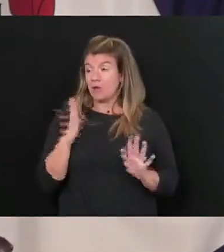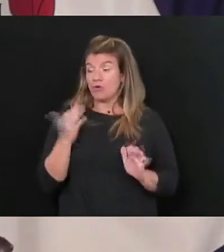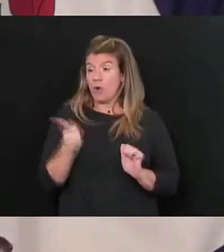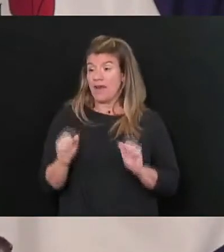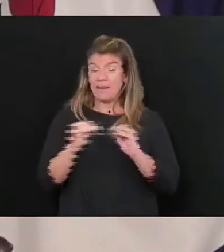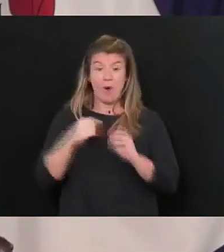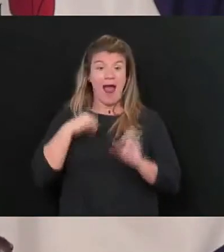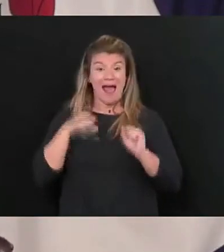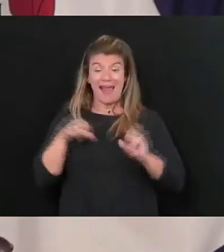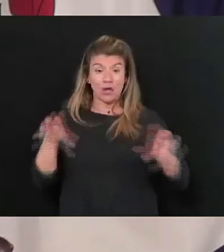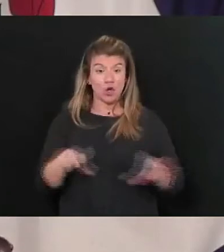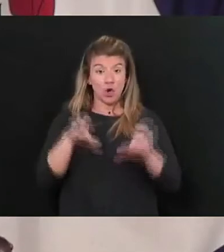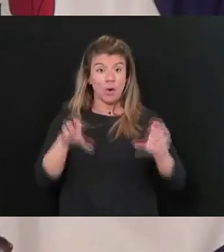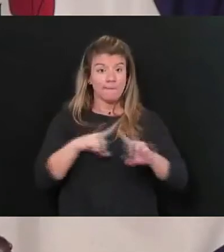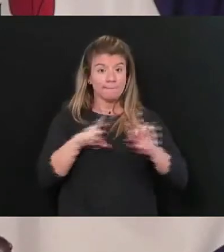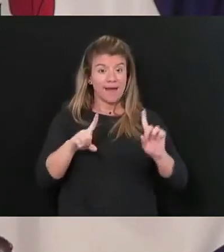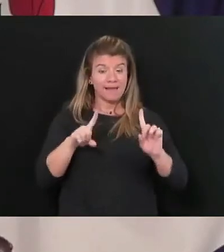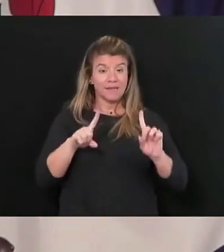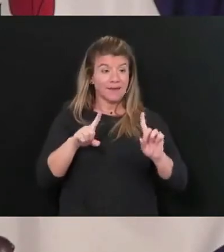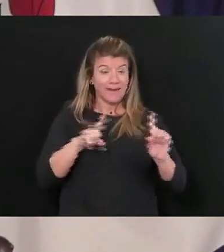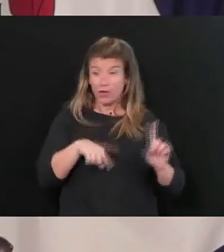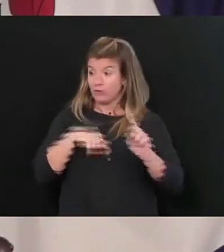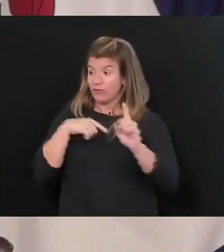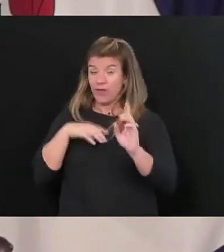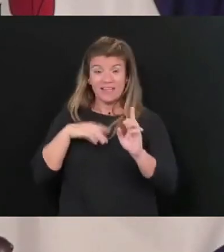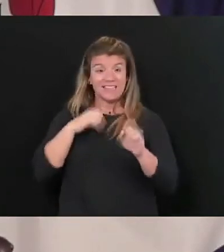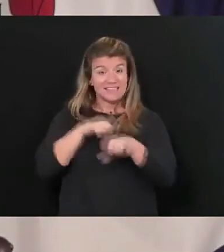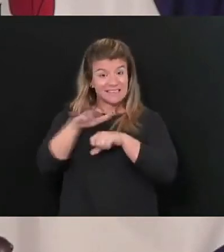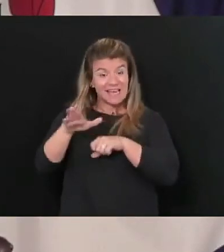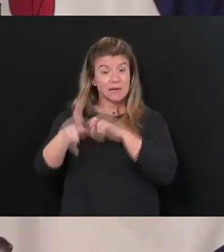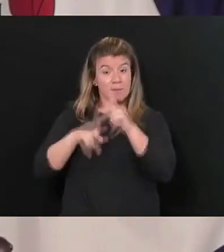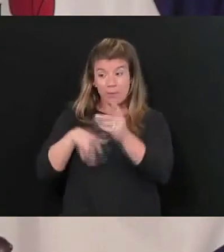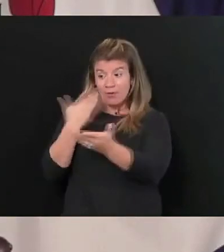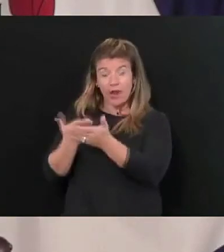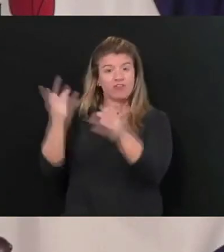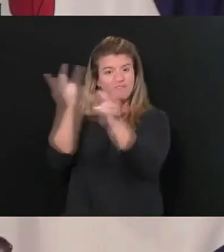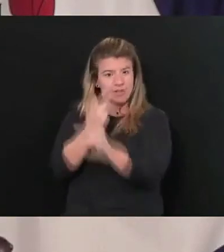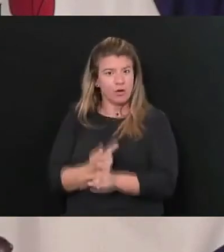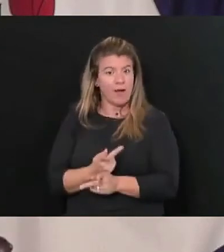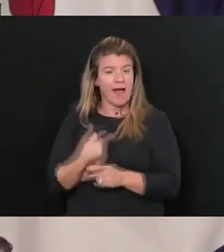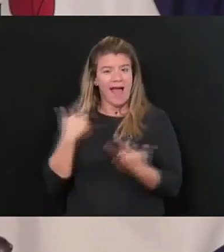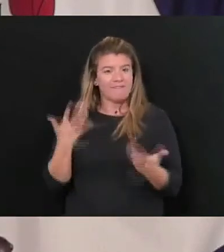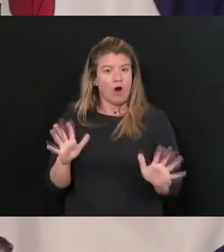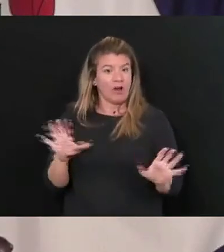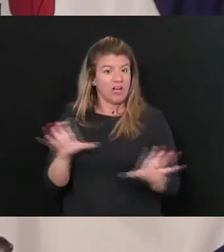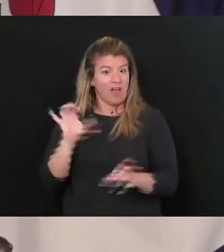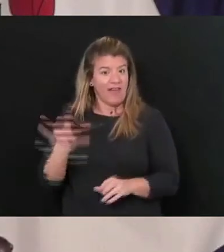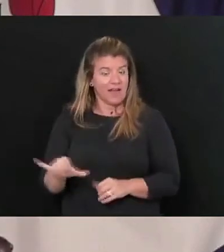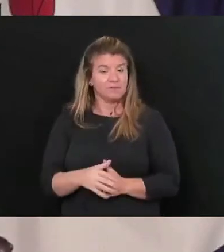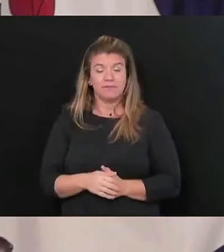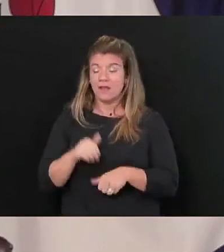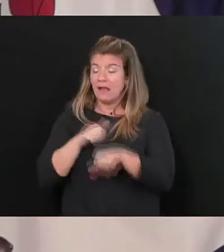do than just absolutely run to the fire and just do exactly what I've already done. I've sent the state police, and I've sent